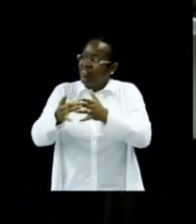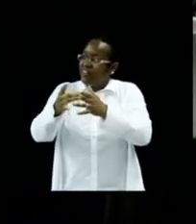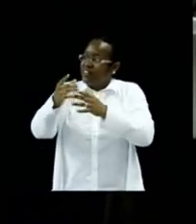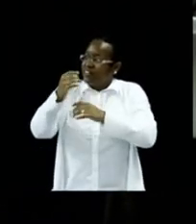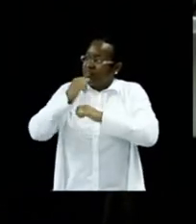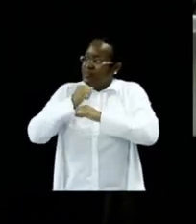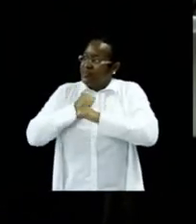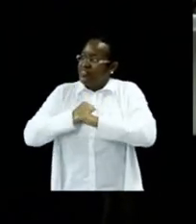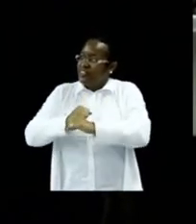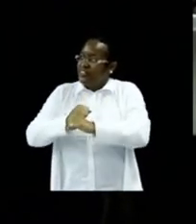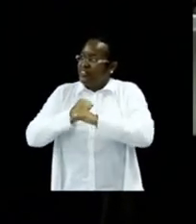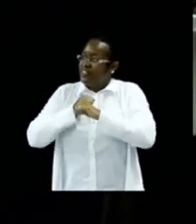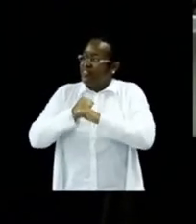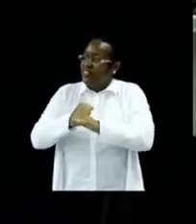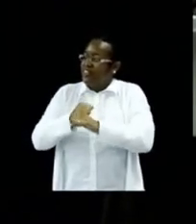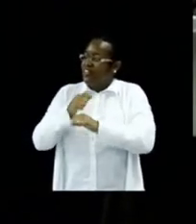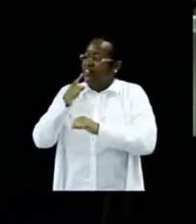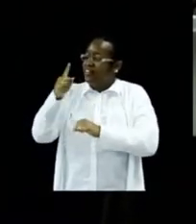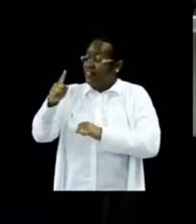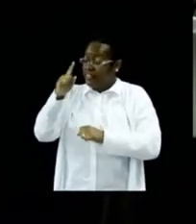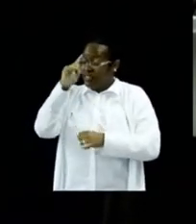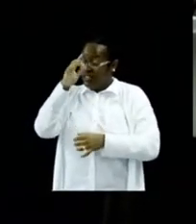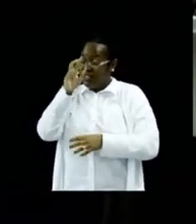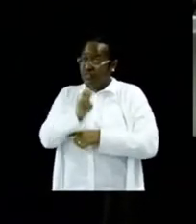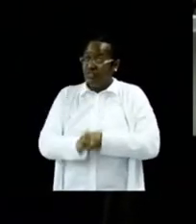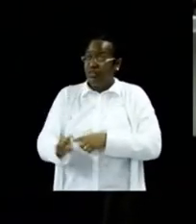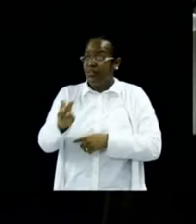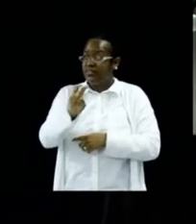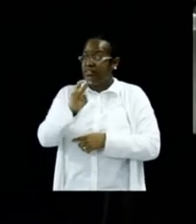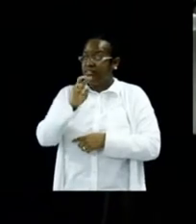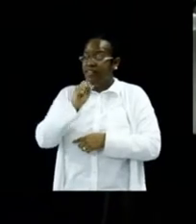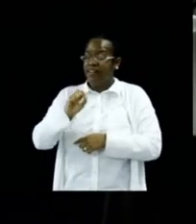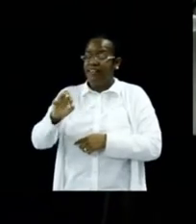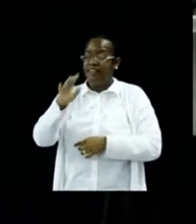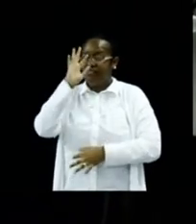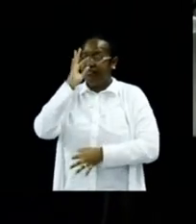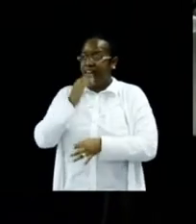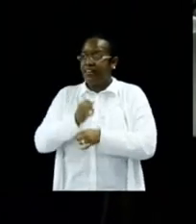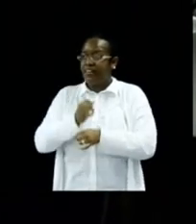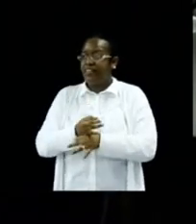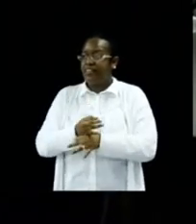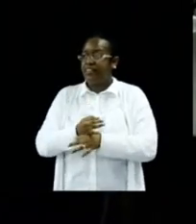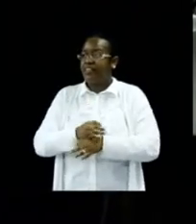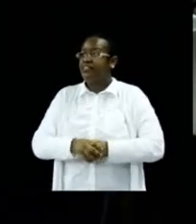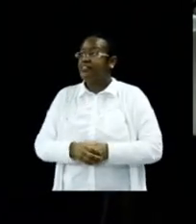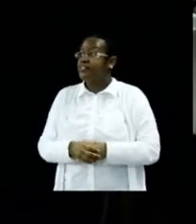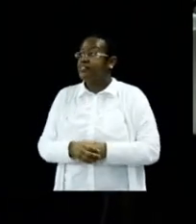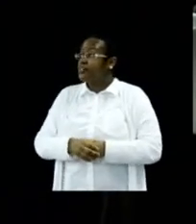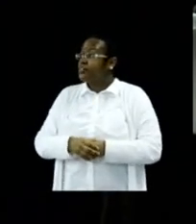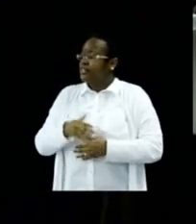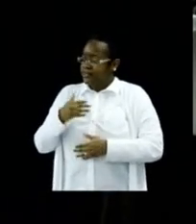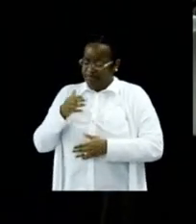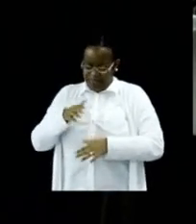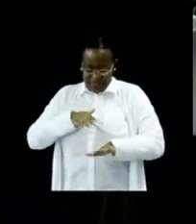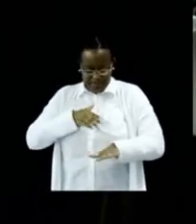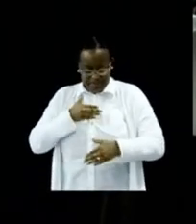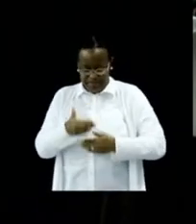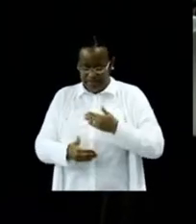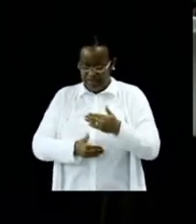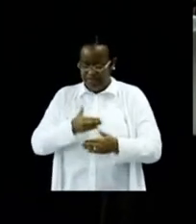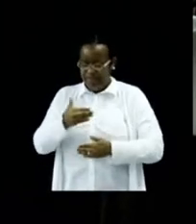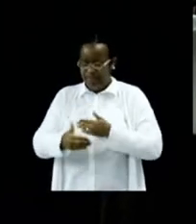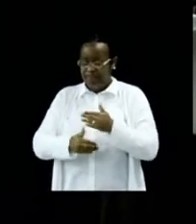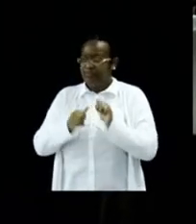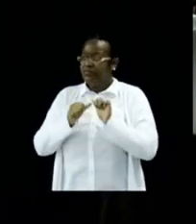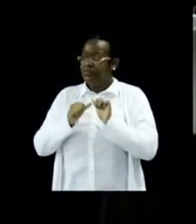on this faith journey. Lord, may they walk safely along the